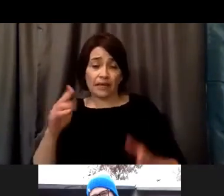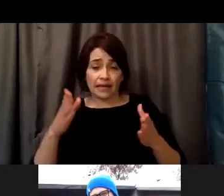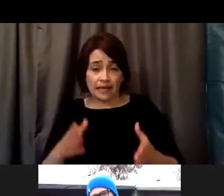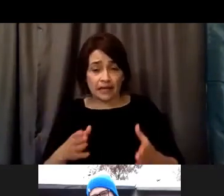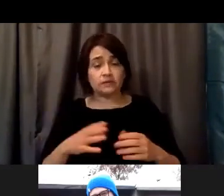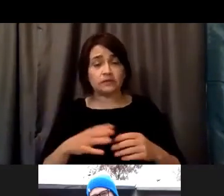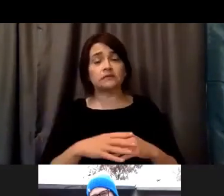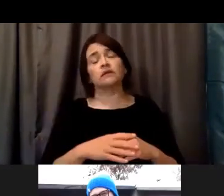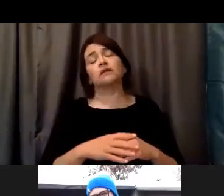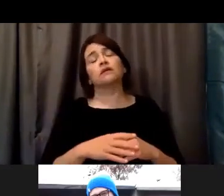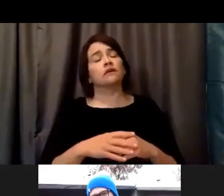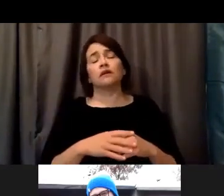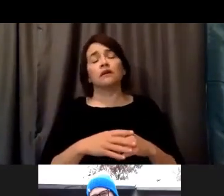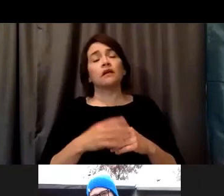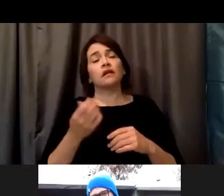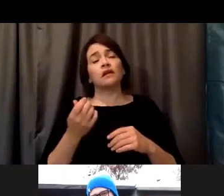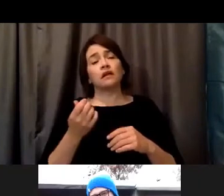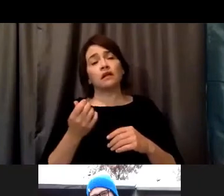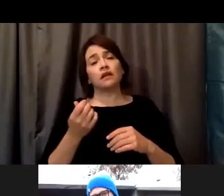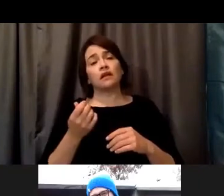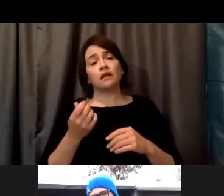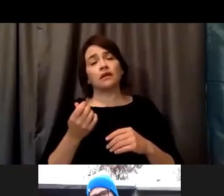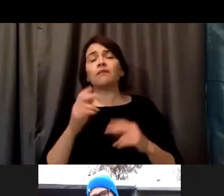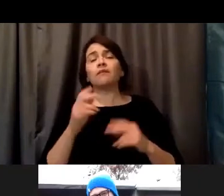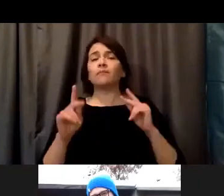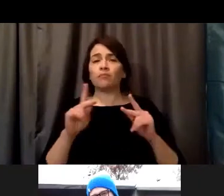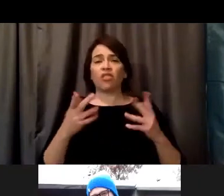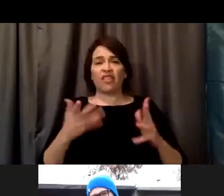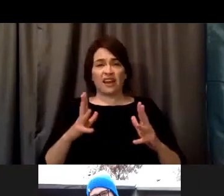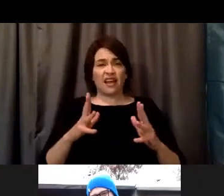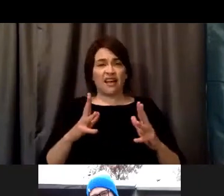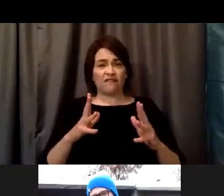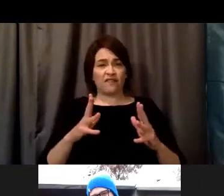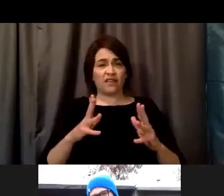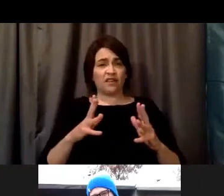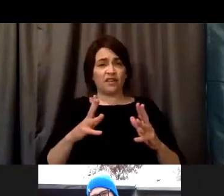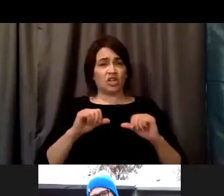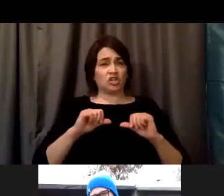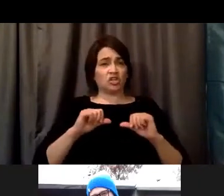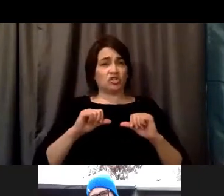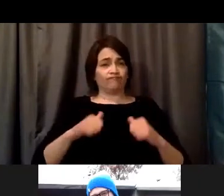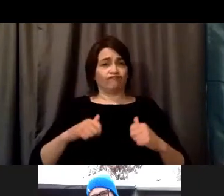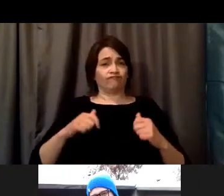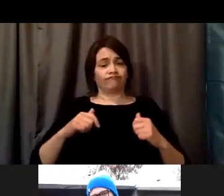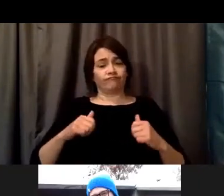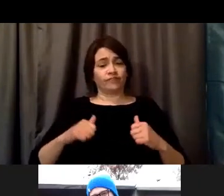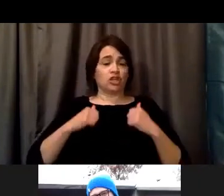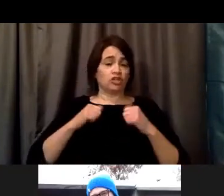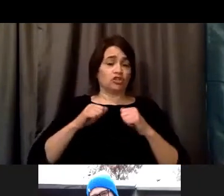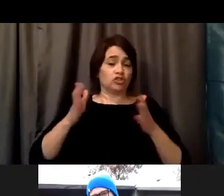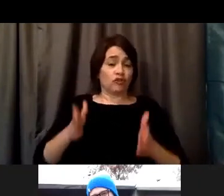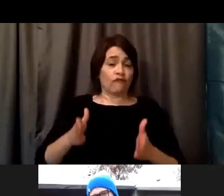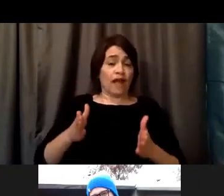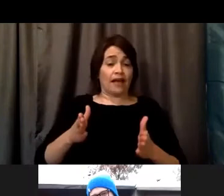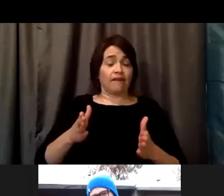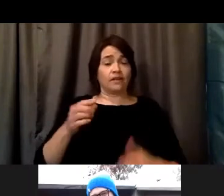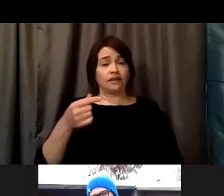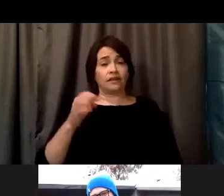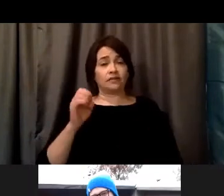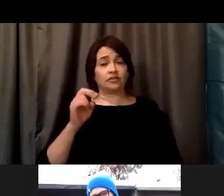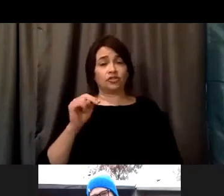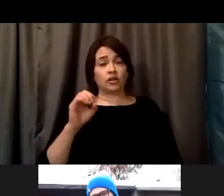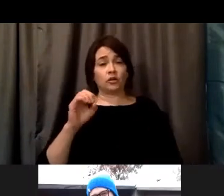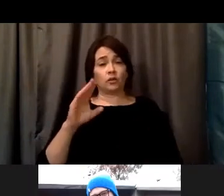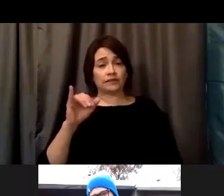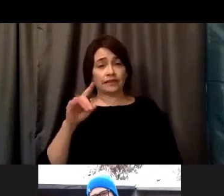classify as genocide survivors. It's very important that we understand that they're human beings